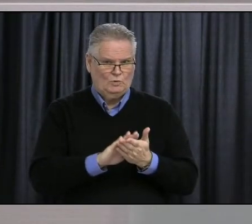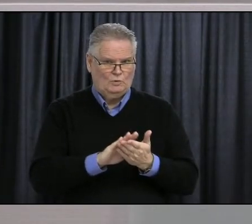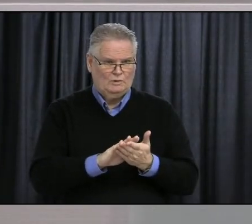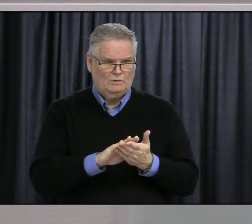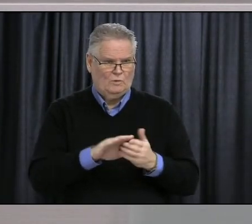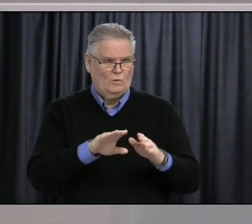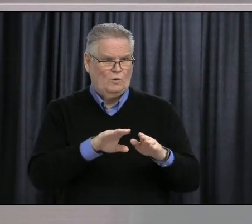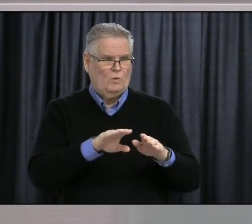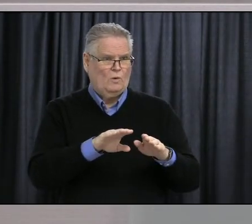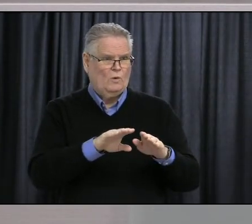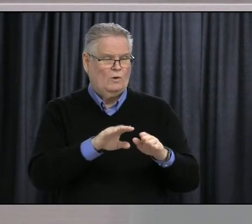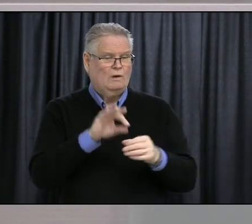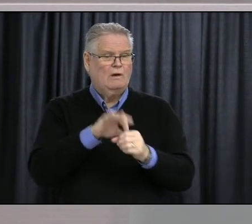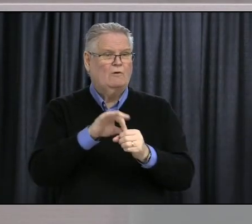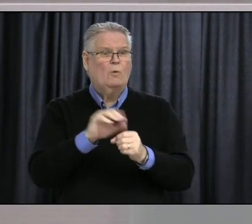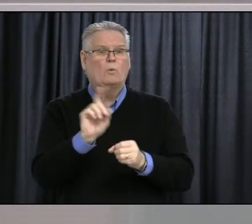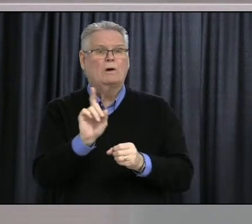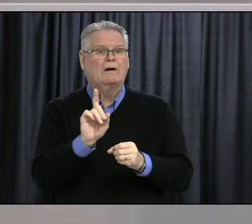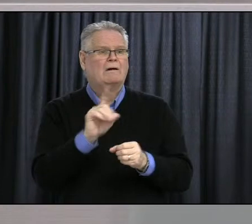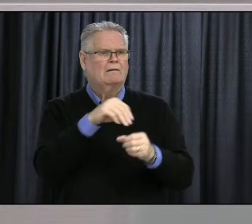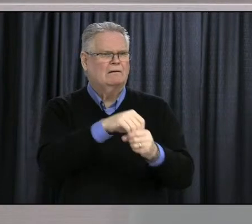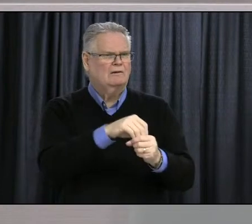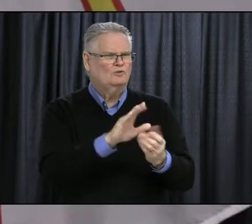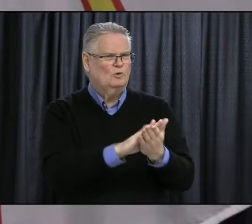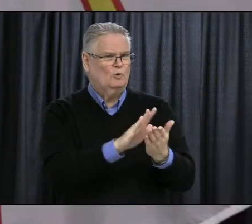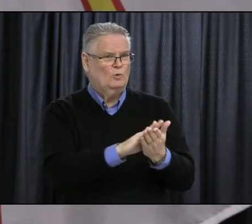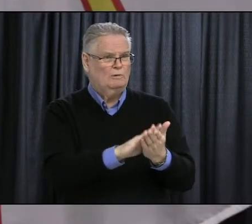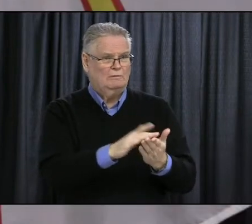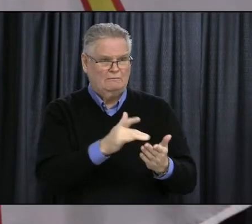what's your epidemiological view on